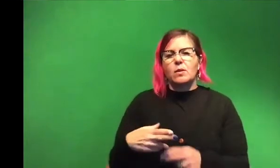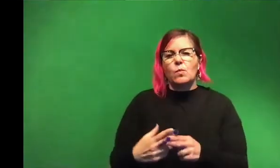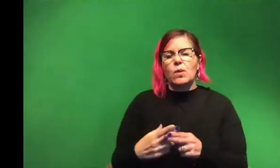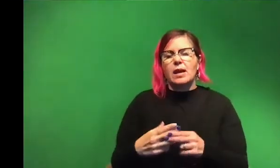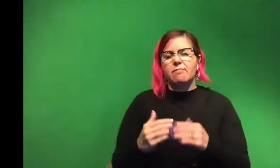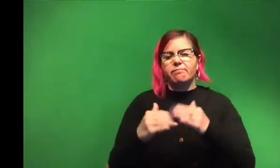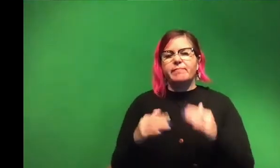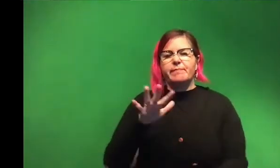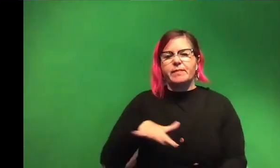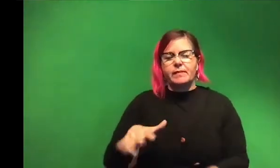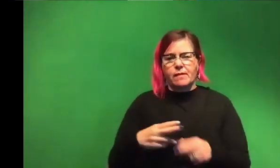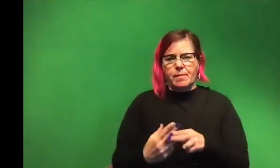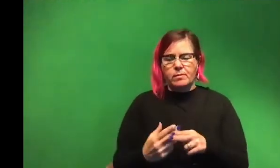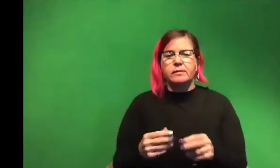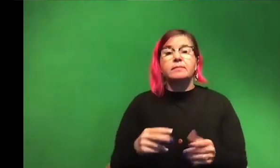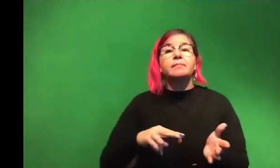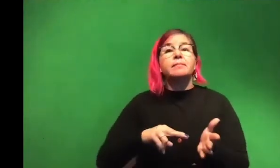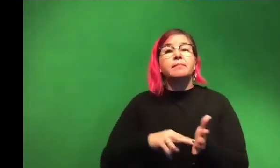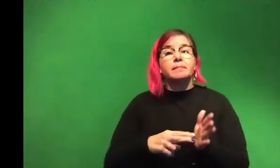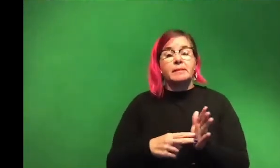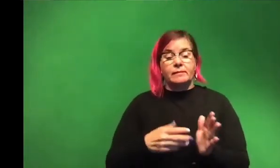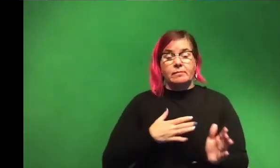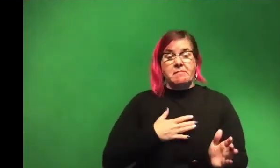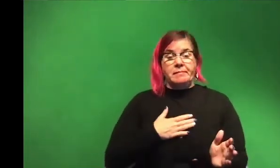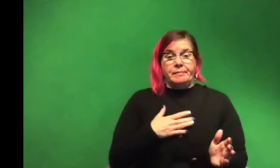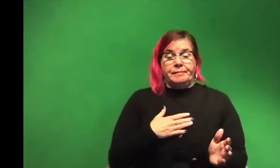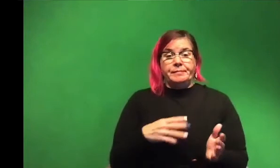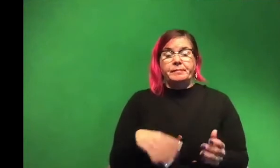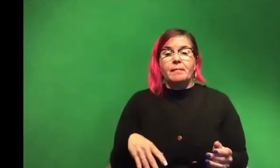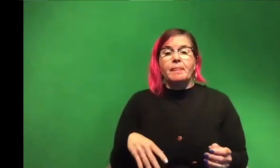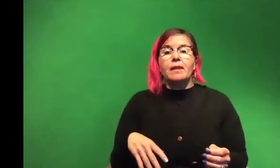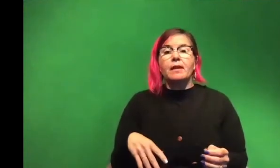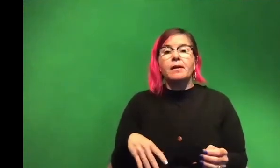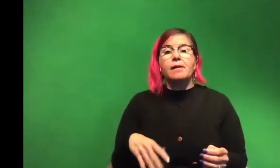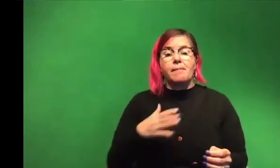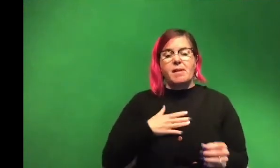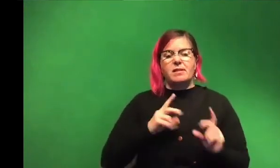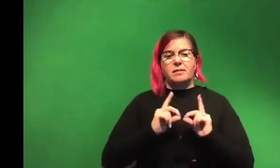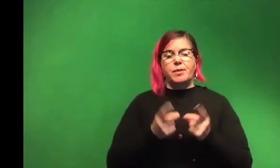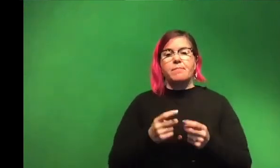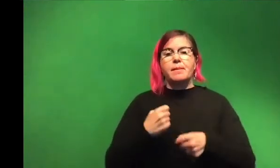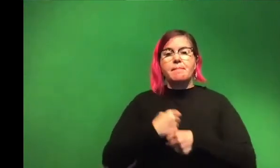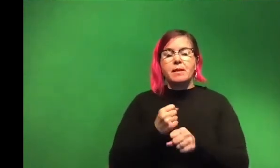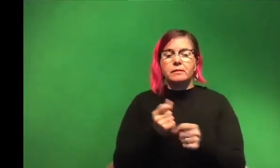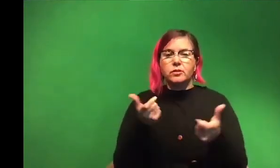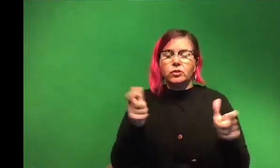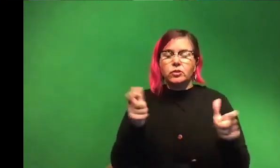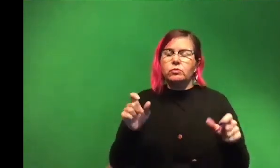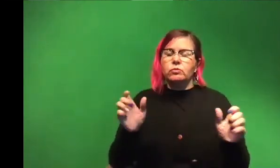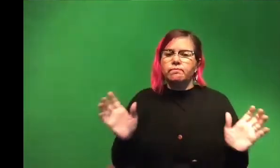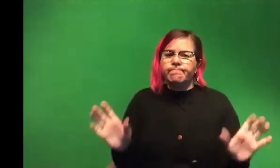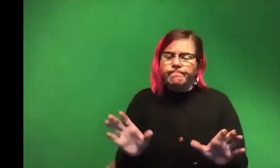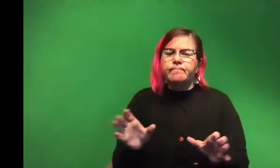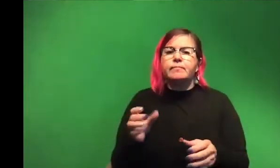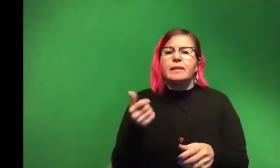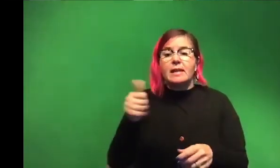55 pounds. What that means for us is that my department makes a huge effort to make sure that any drones